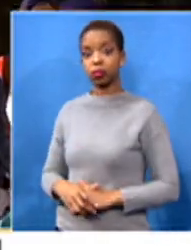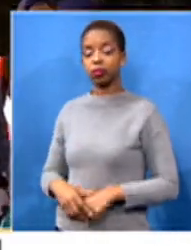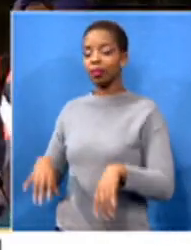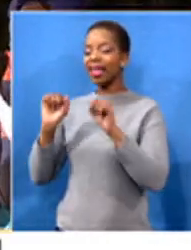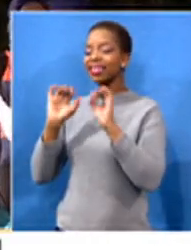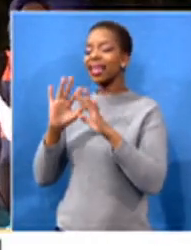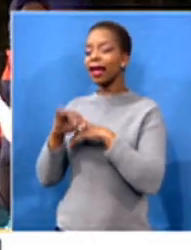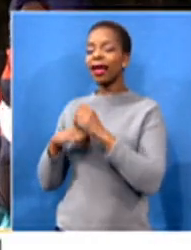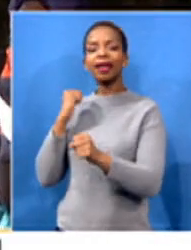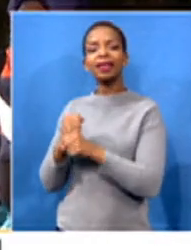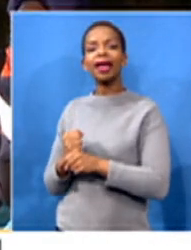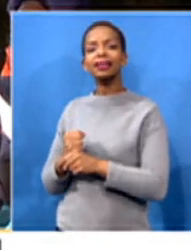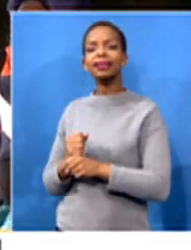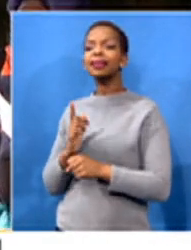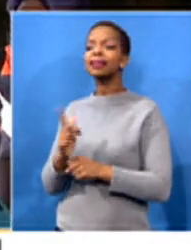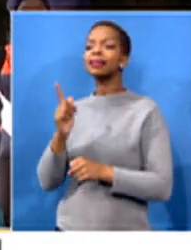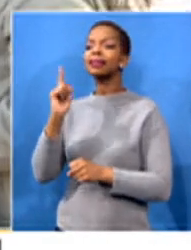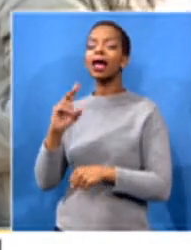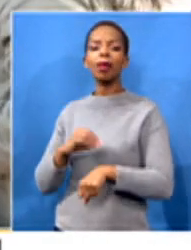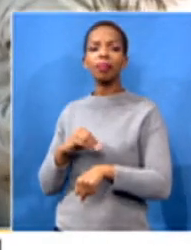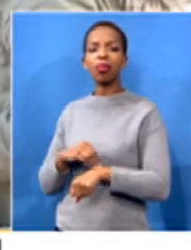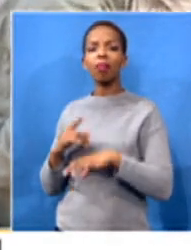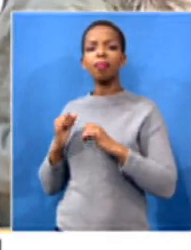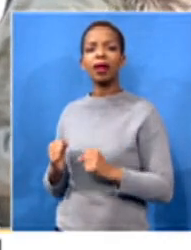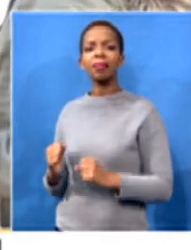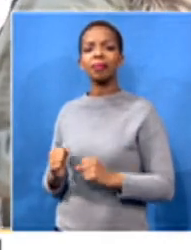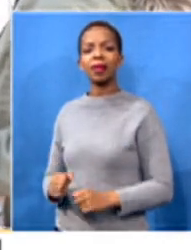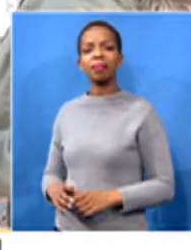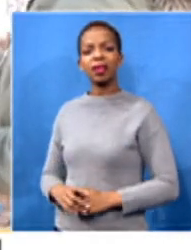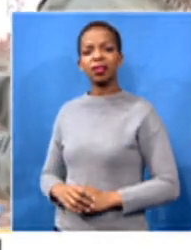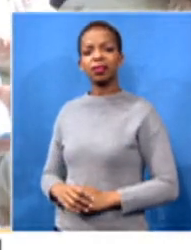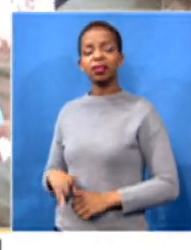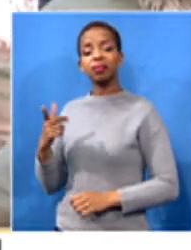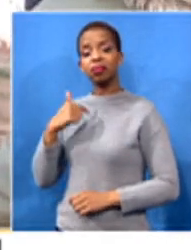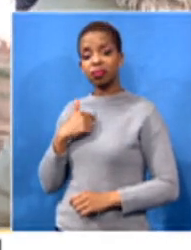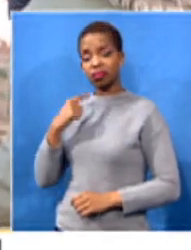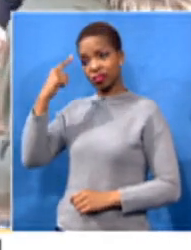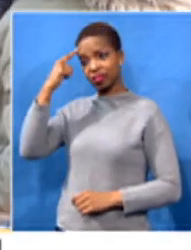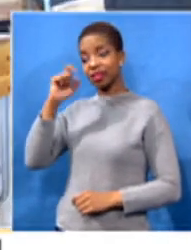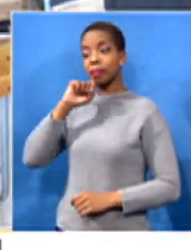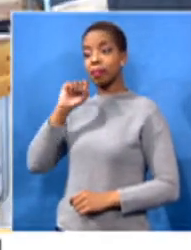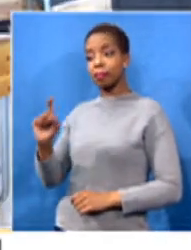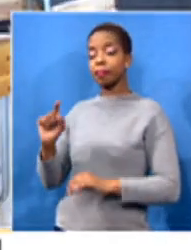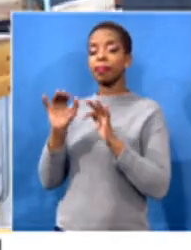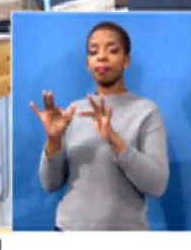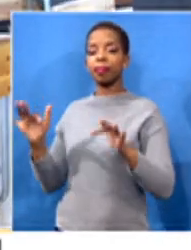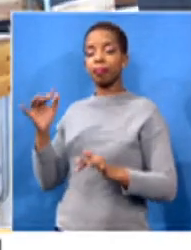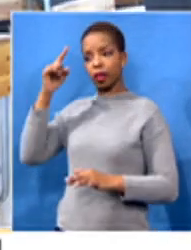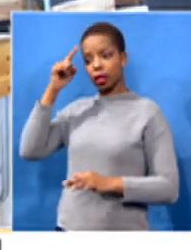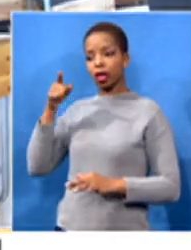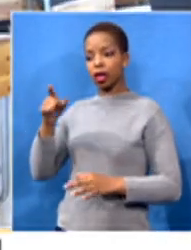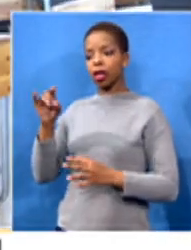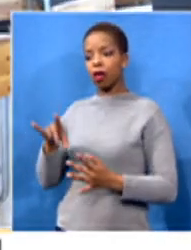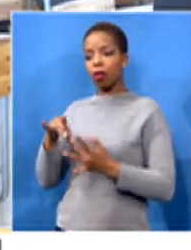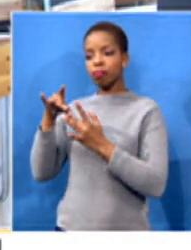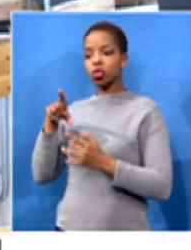still persists in that and I suppose this is why many do not look at that as an option, because of the state,